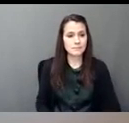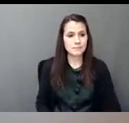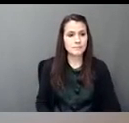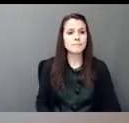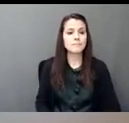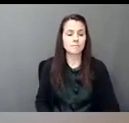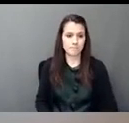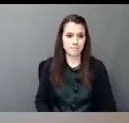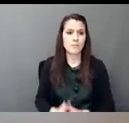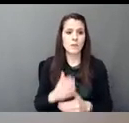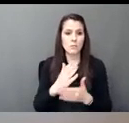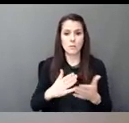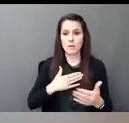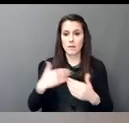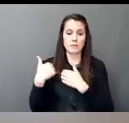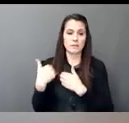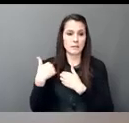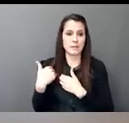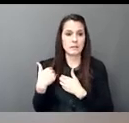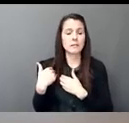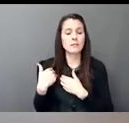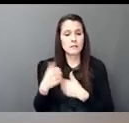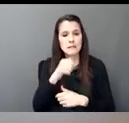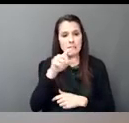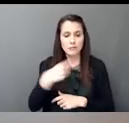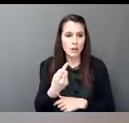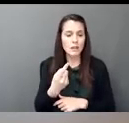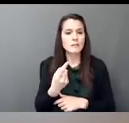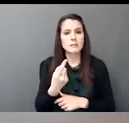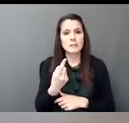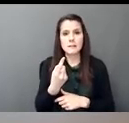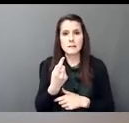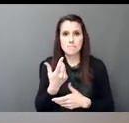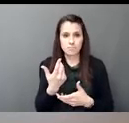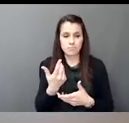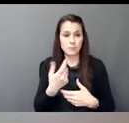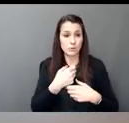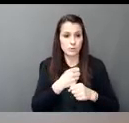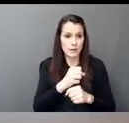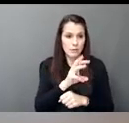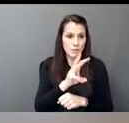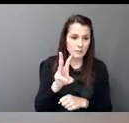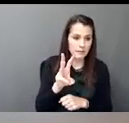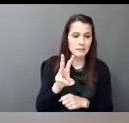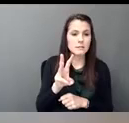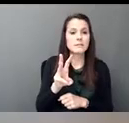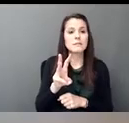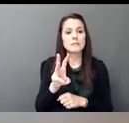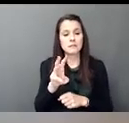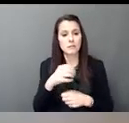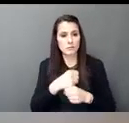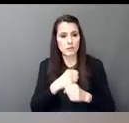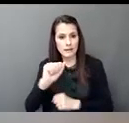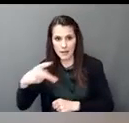Also, part of my responsibilities, not just working with creating websites and or creating applications,